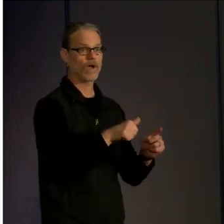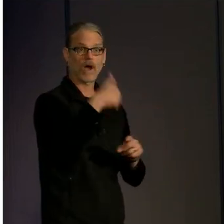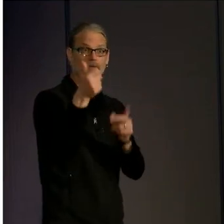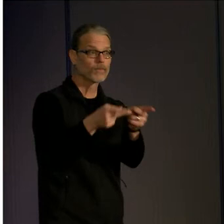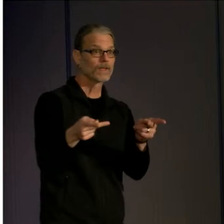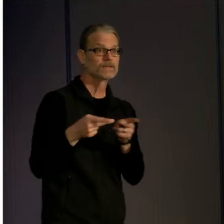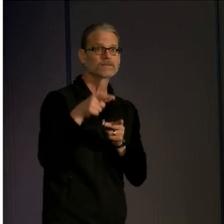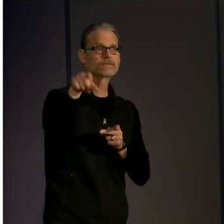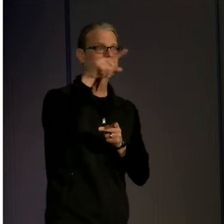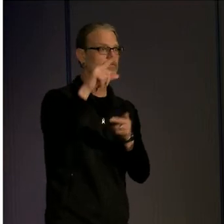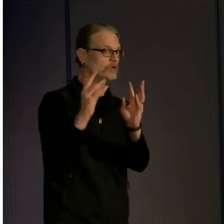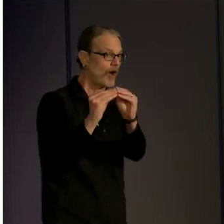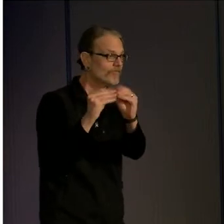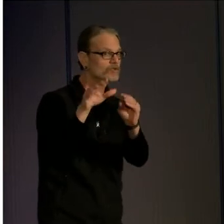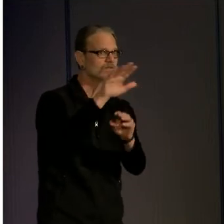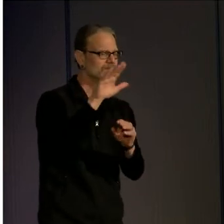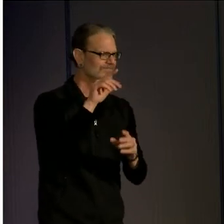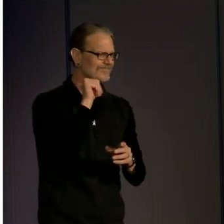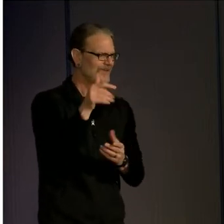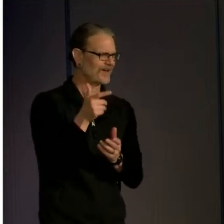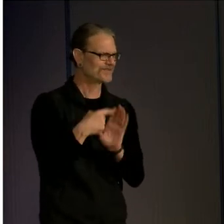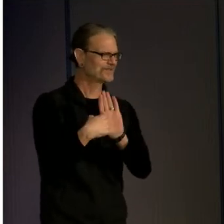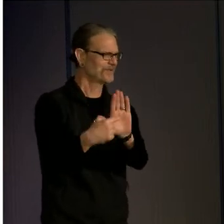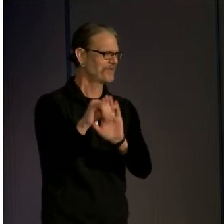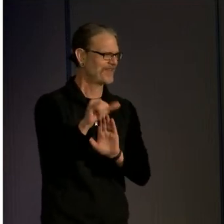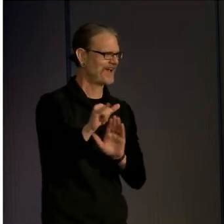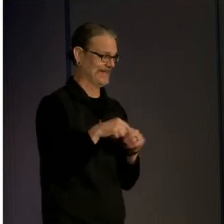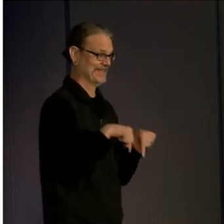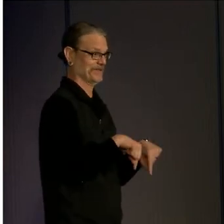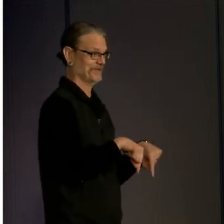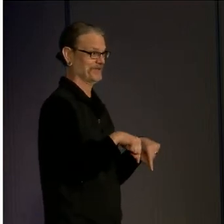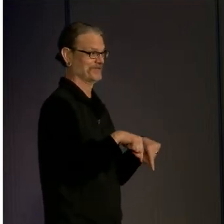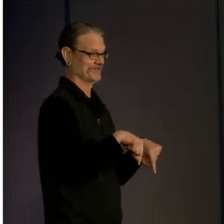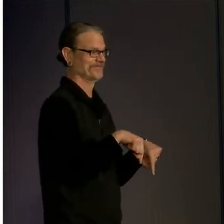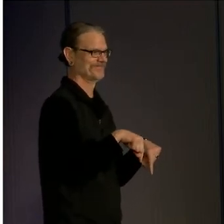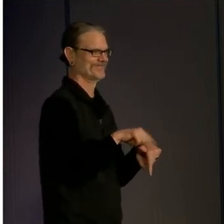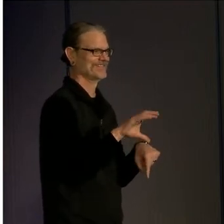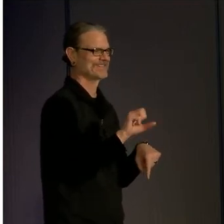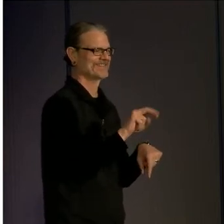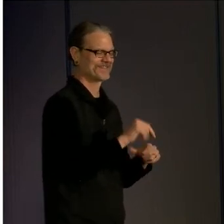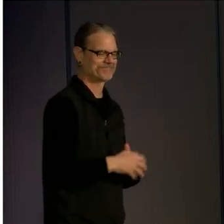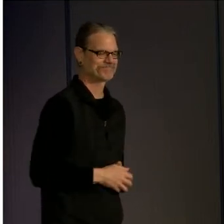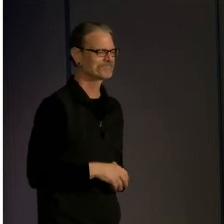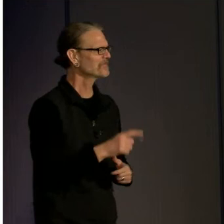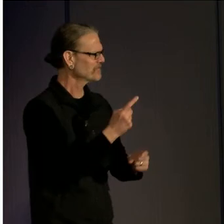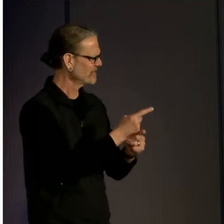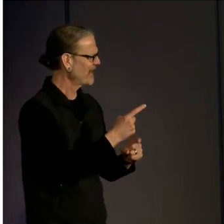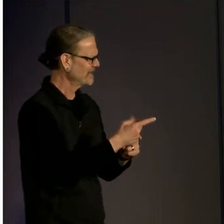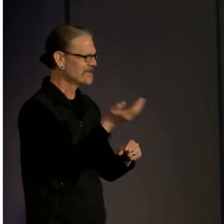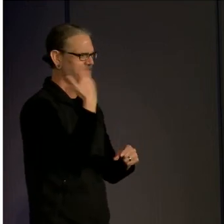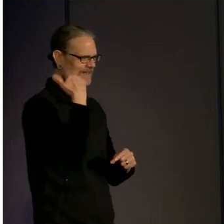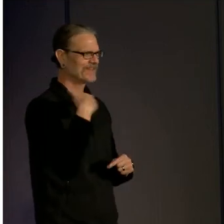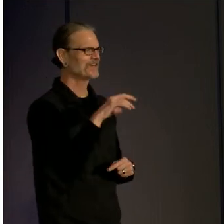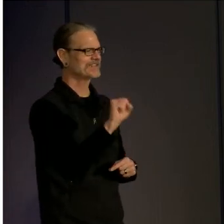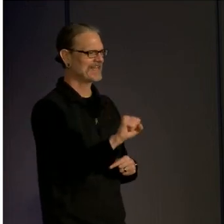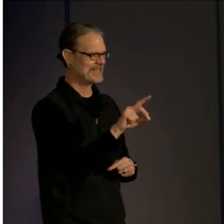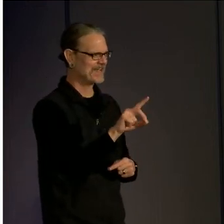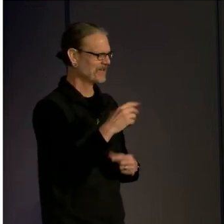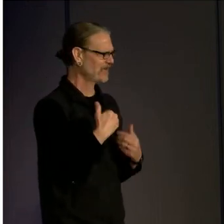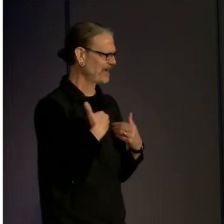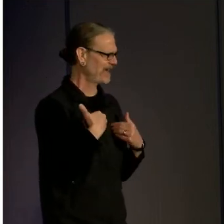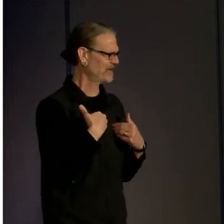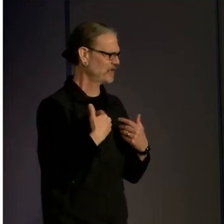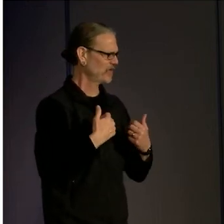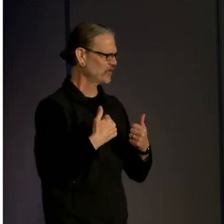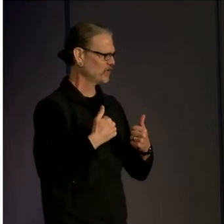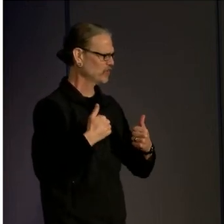in such an accessible way than here at this conference. Yeah, I remember back in San Diego, there was a lot of guerrilla indoor